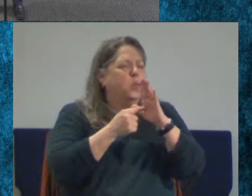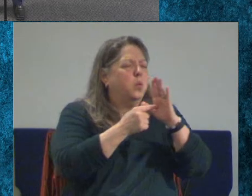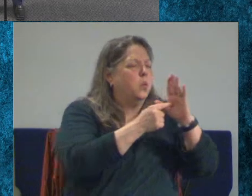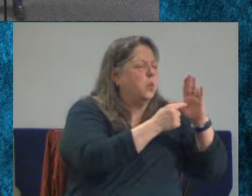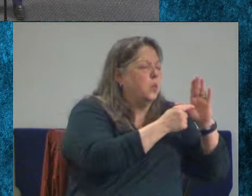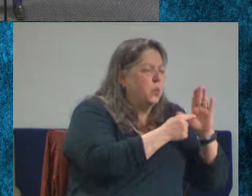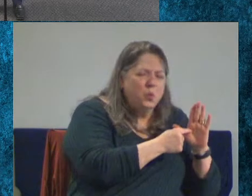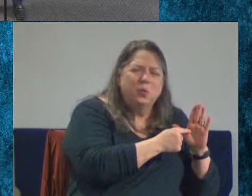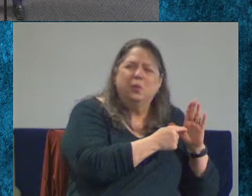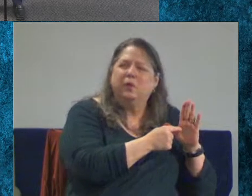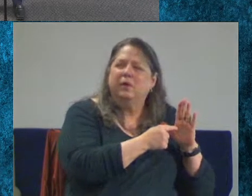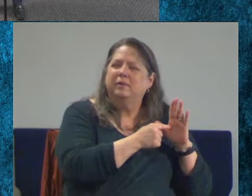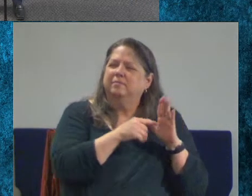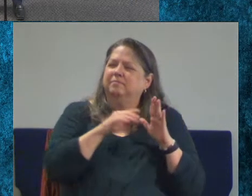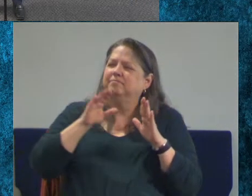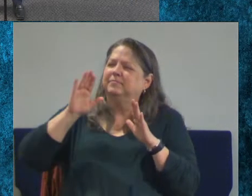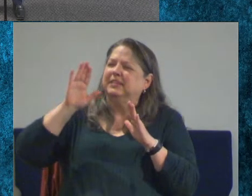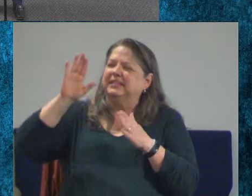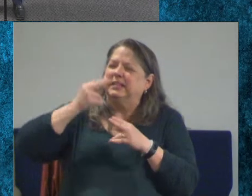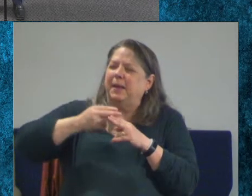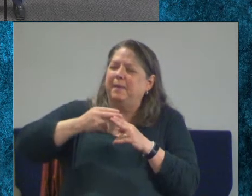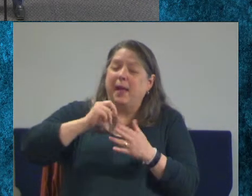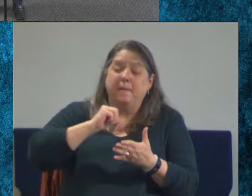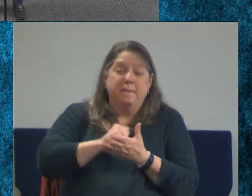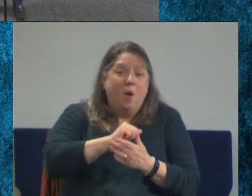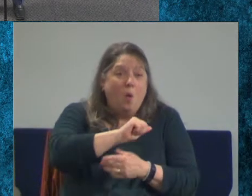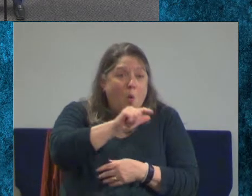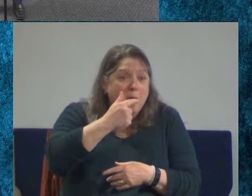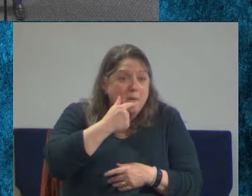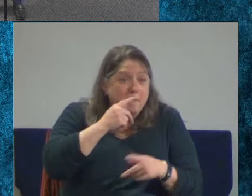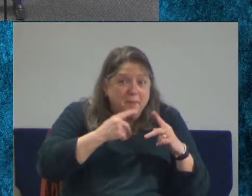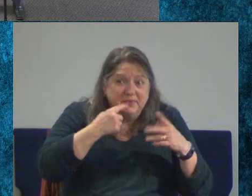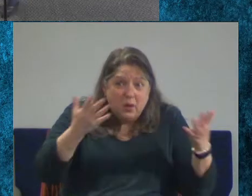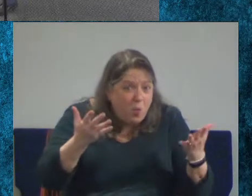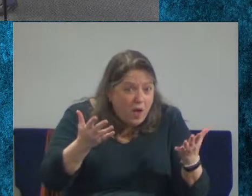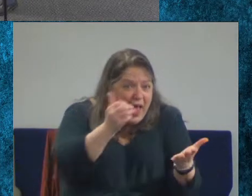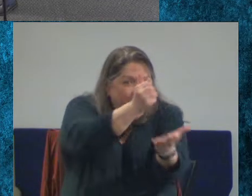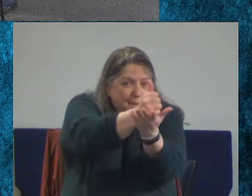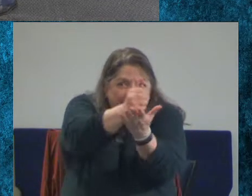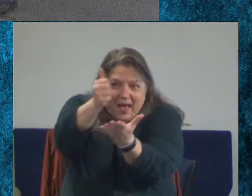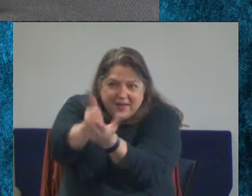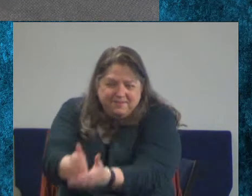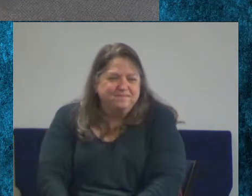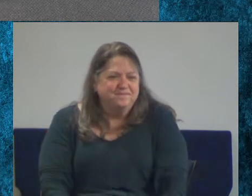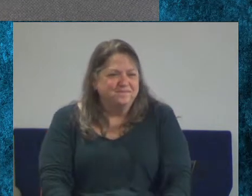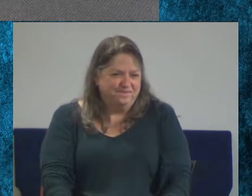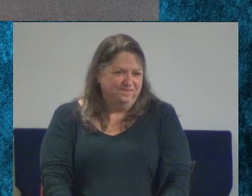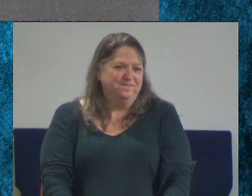glorified in our lives, we pray in his name. Amen. And all the people say, amen.